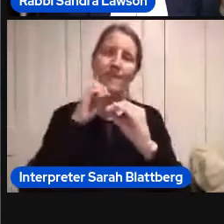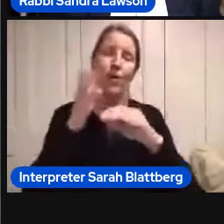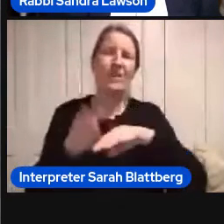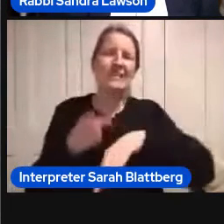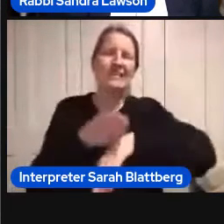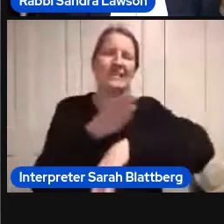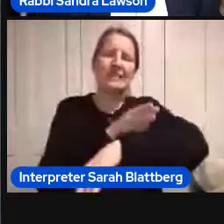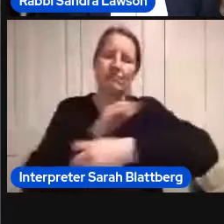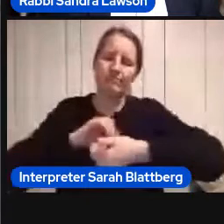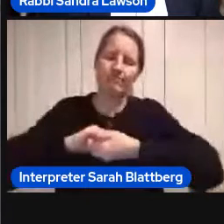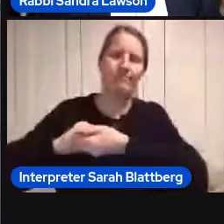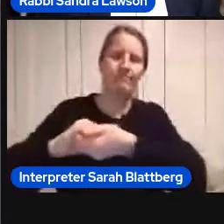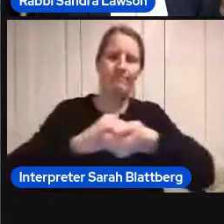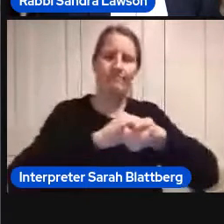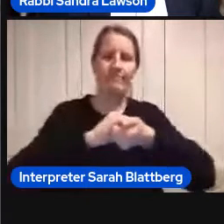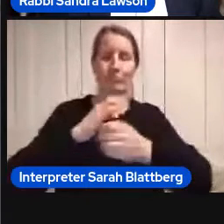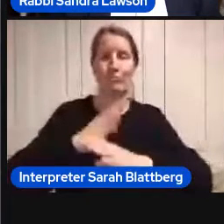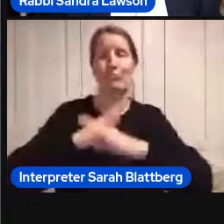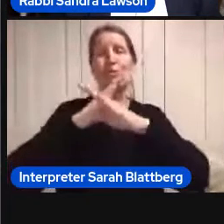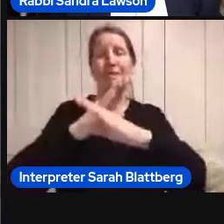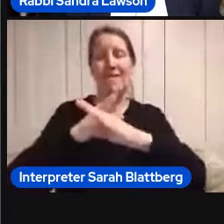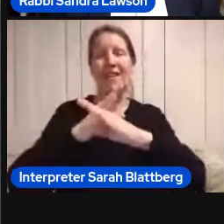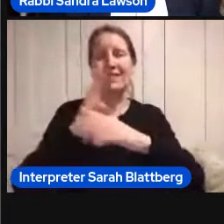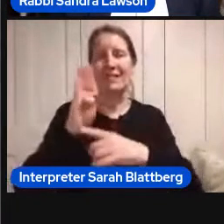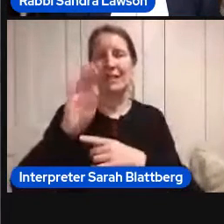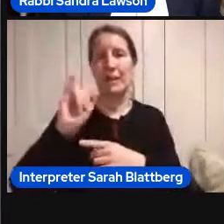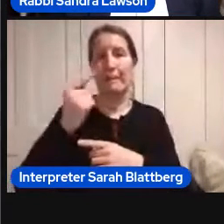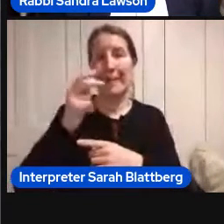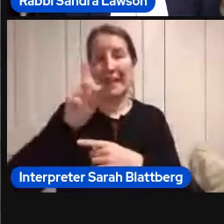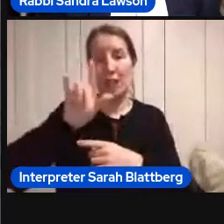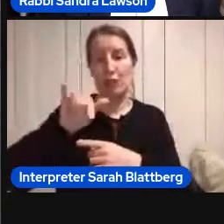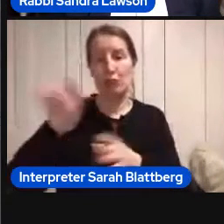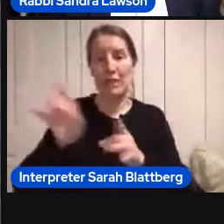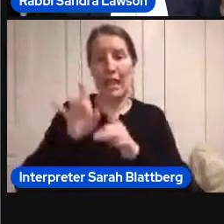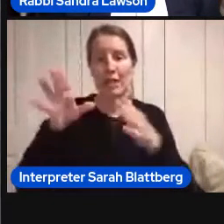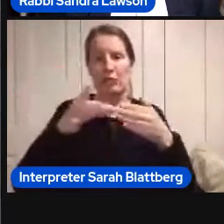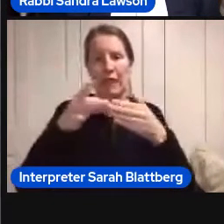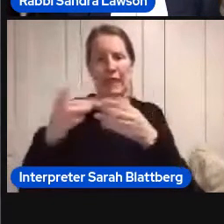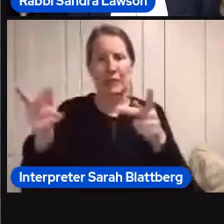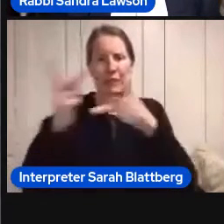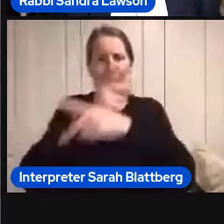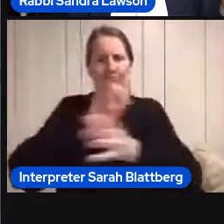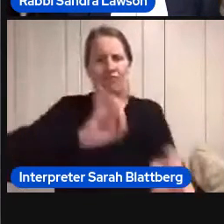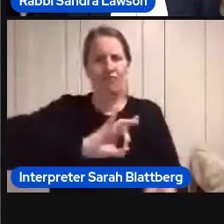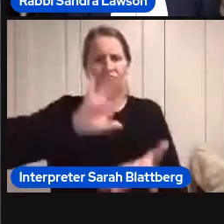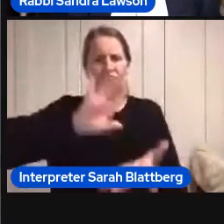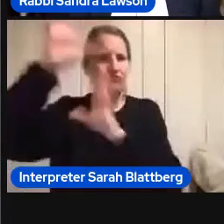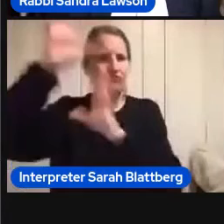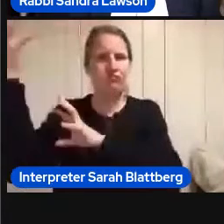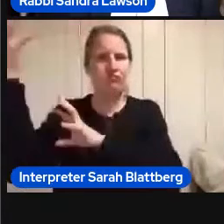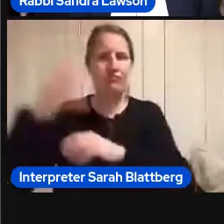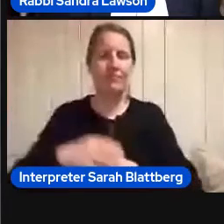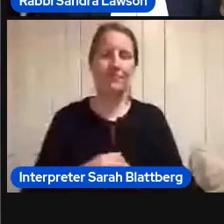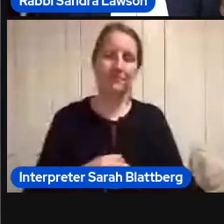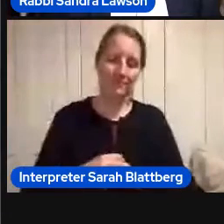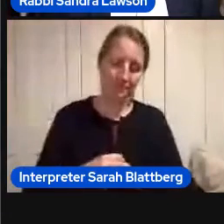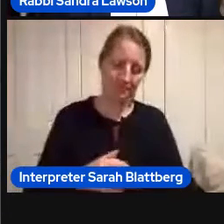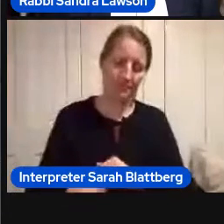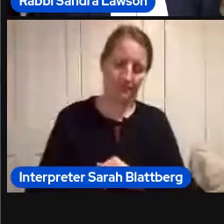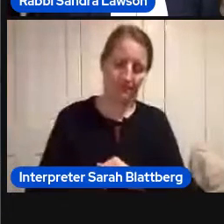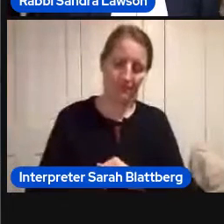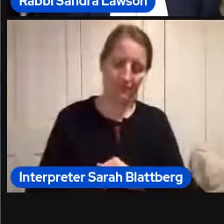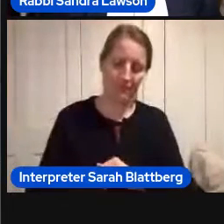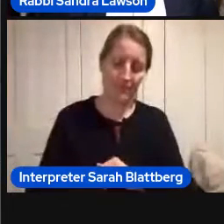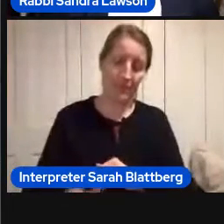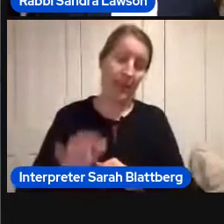and that help prevent the tragedy that bigotry and hatred can cause when it is left unaddressed. And so in many ways,